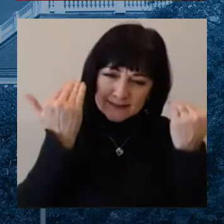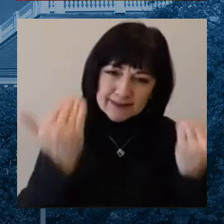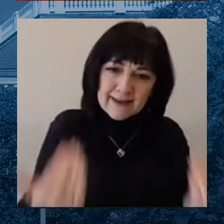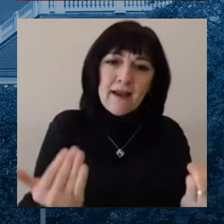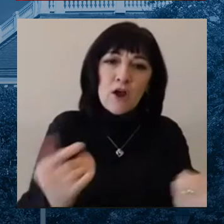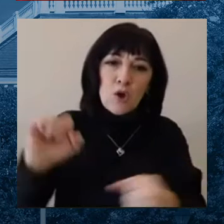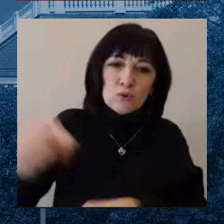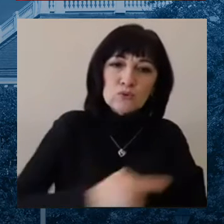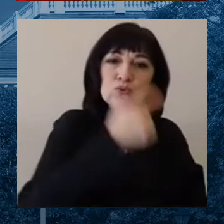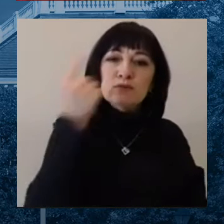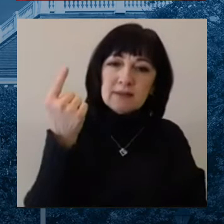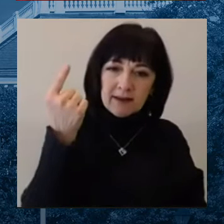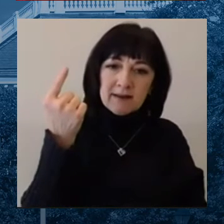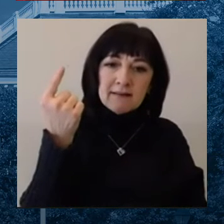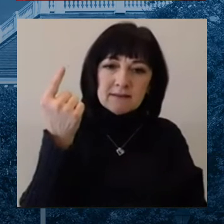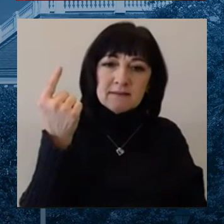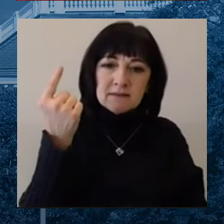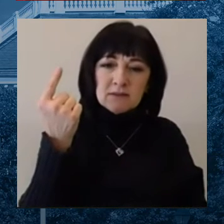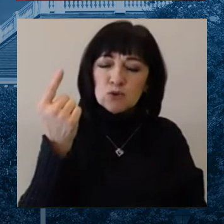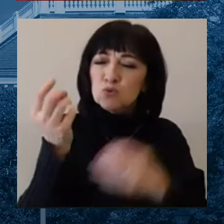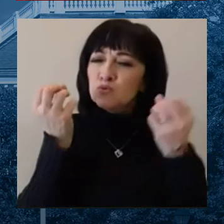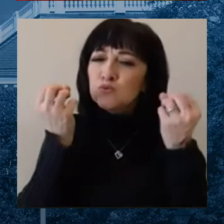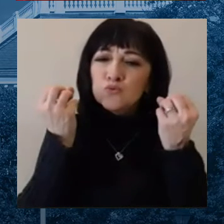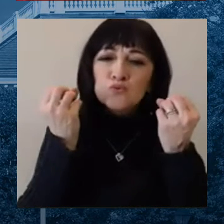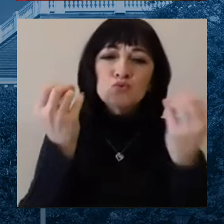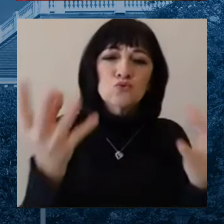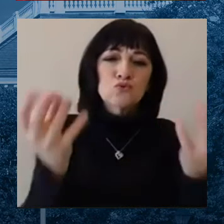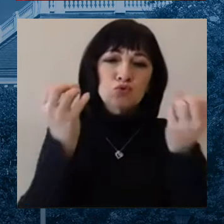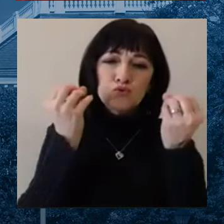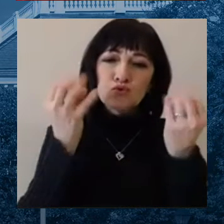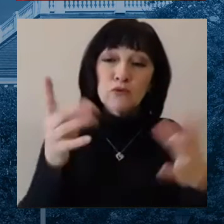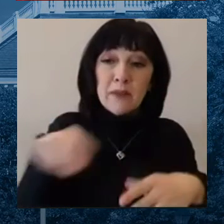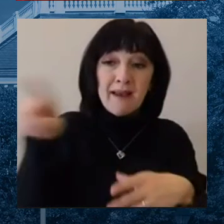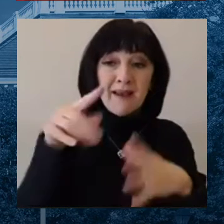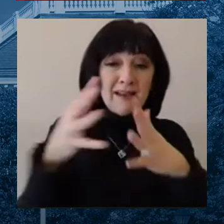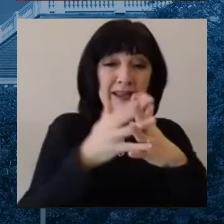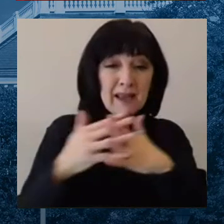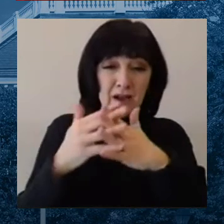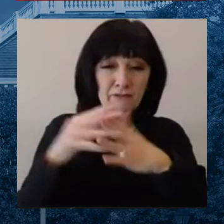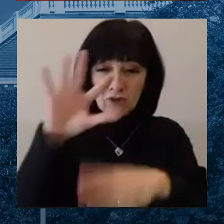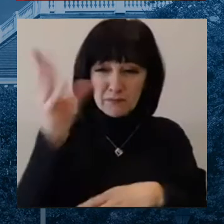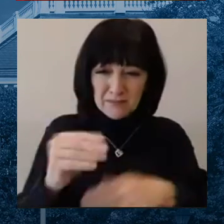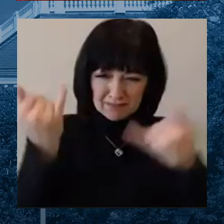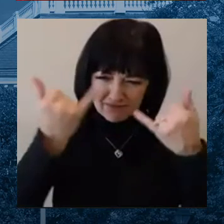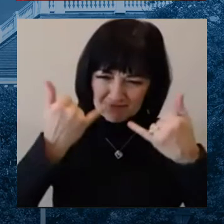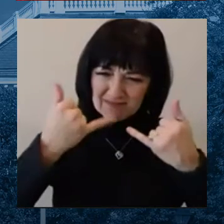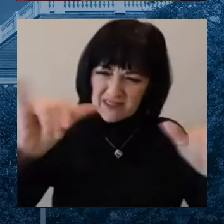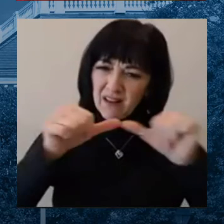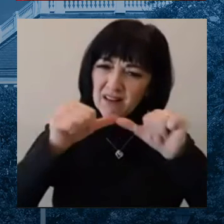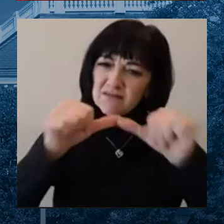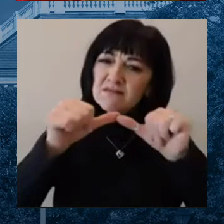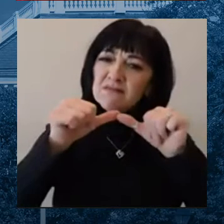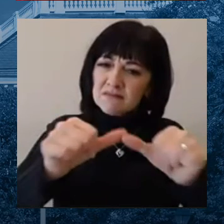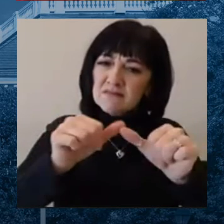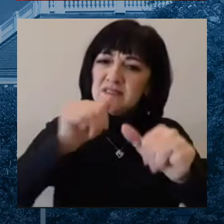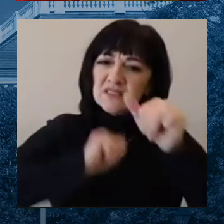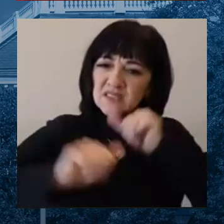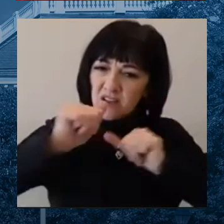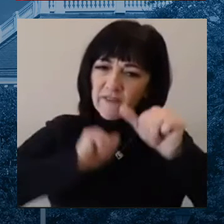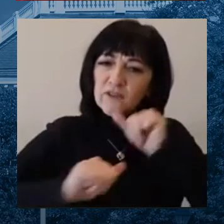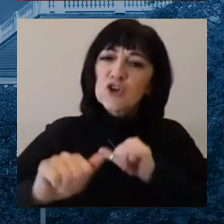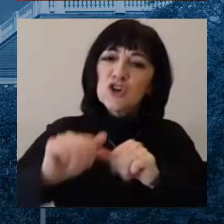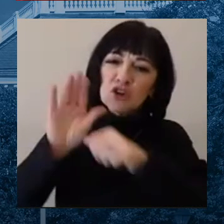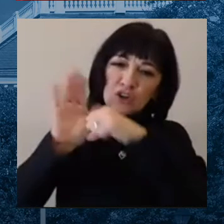today. Far too many African Americans are still suffering the remnants of Black codes,